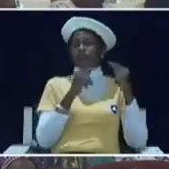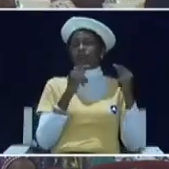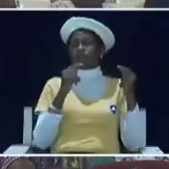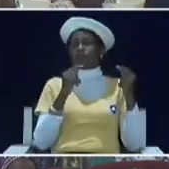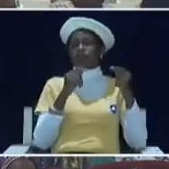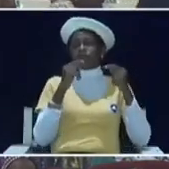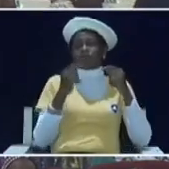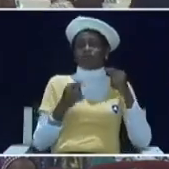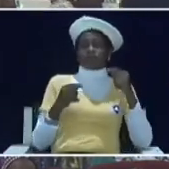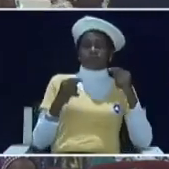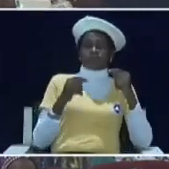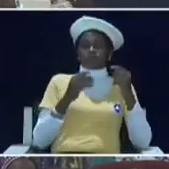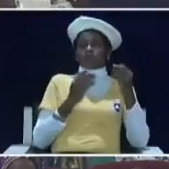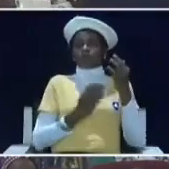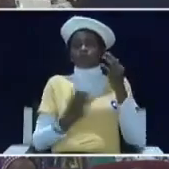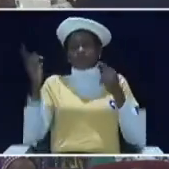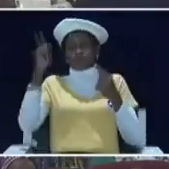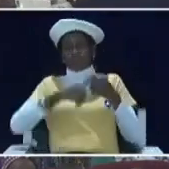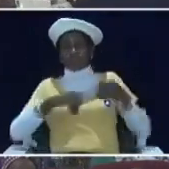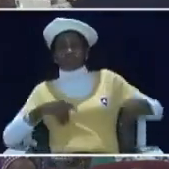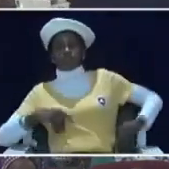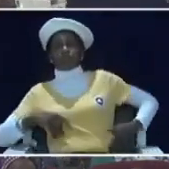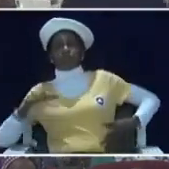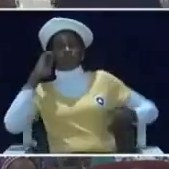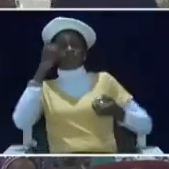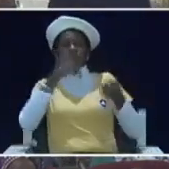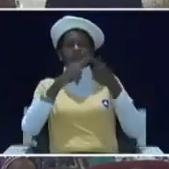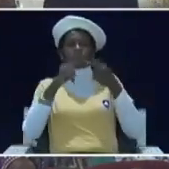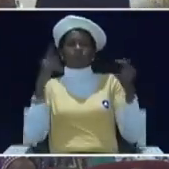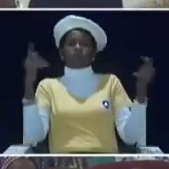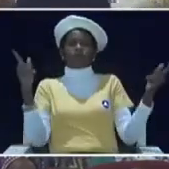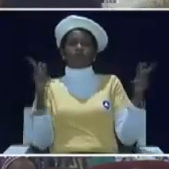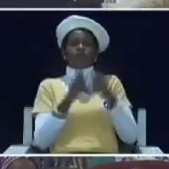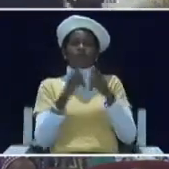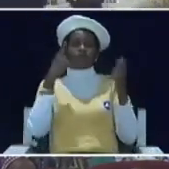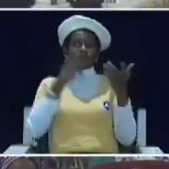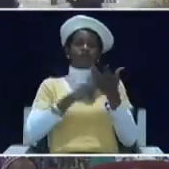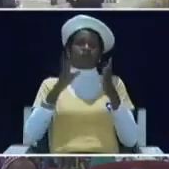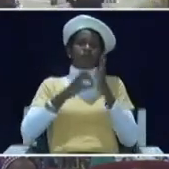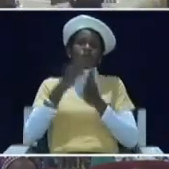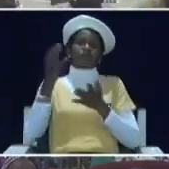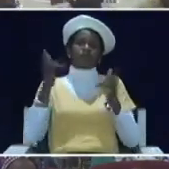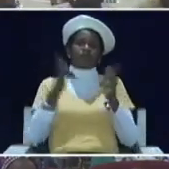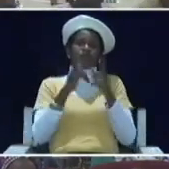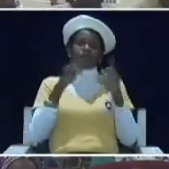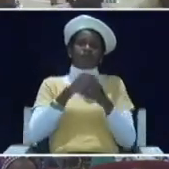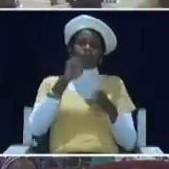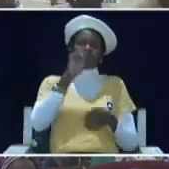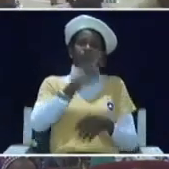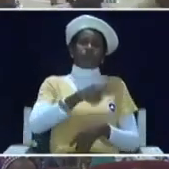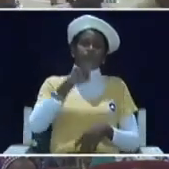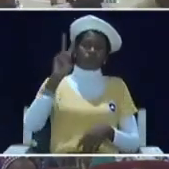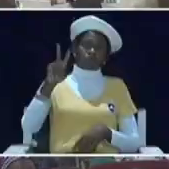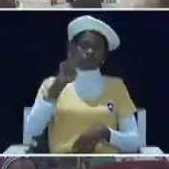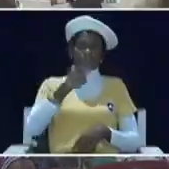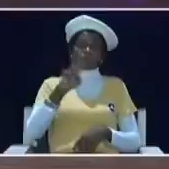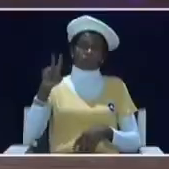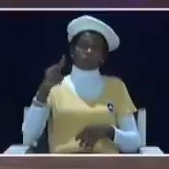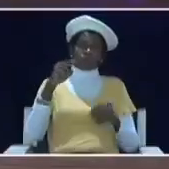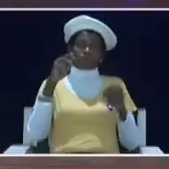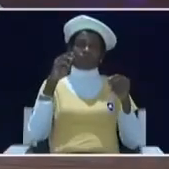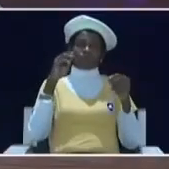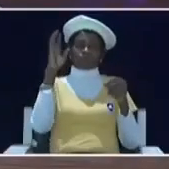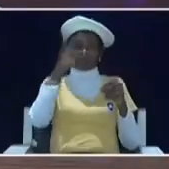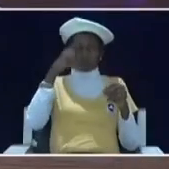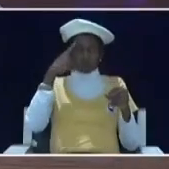up to his waist. He came to camp for the Holy Ghost Congress in 2022, seeking the face of the Lord